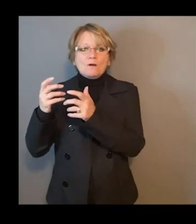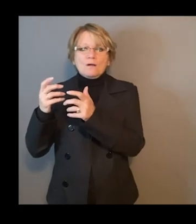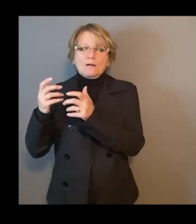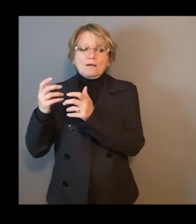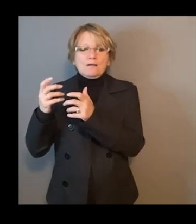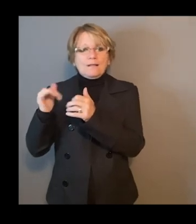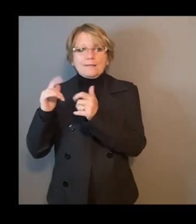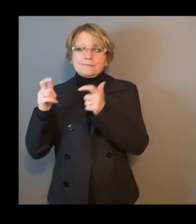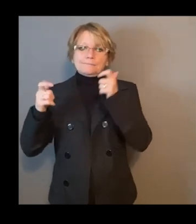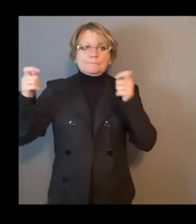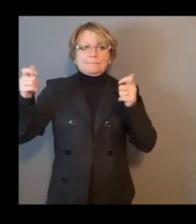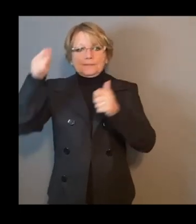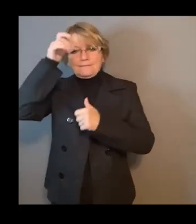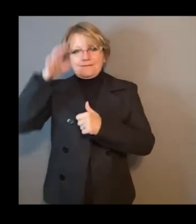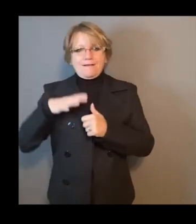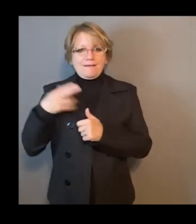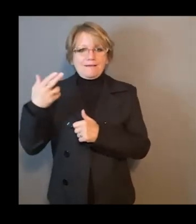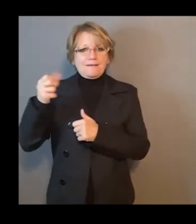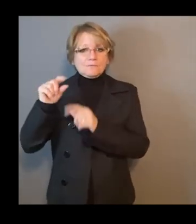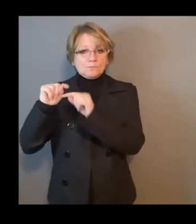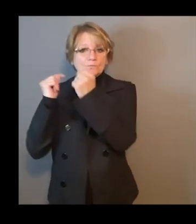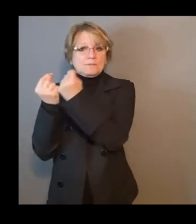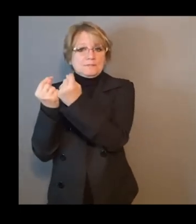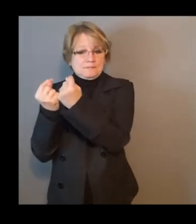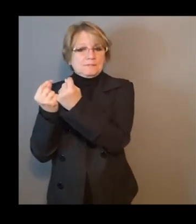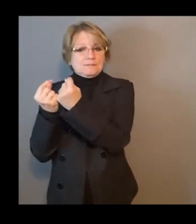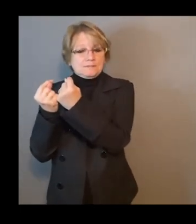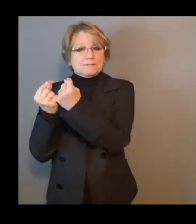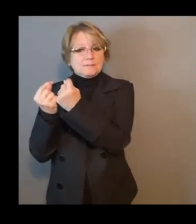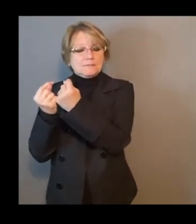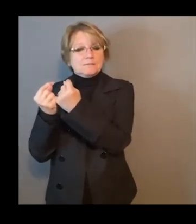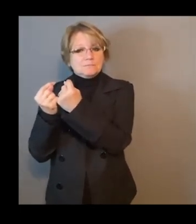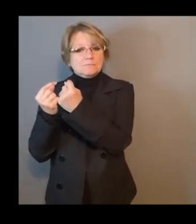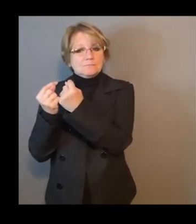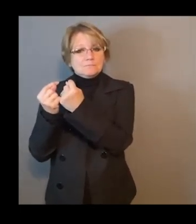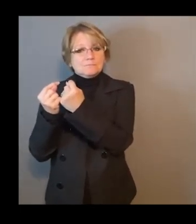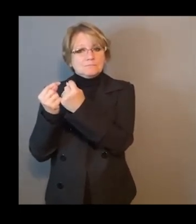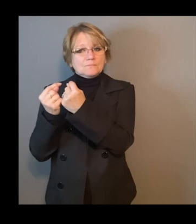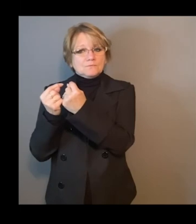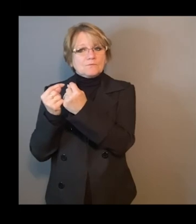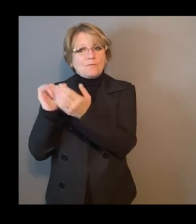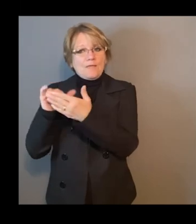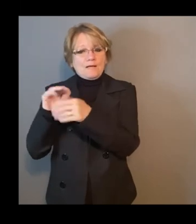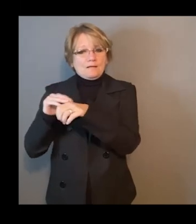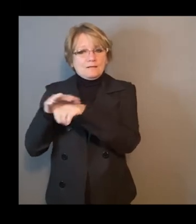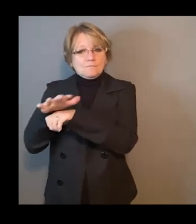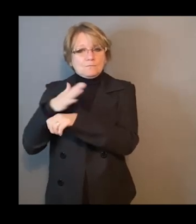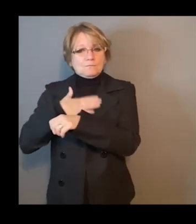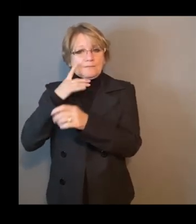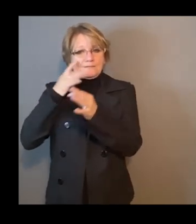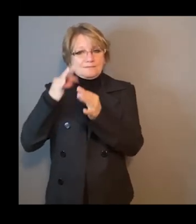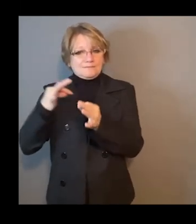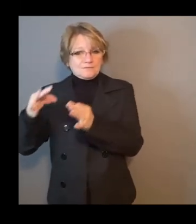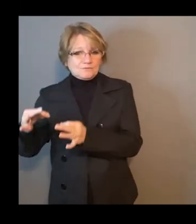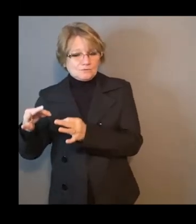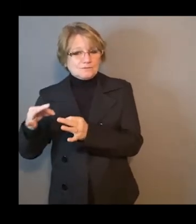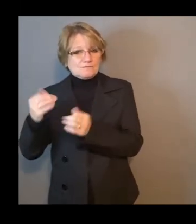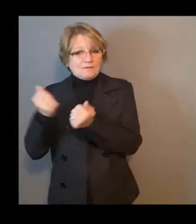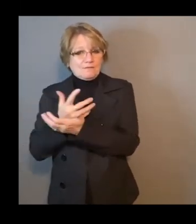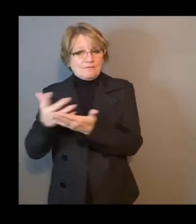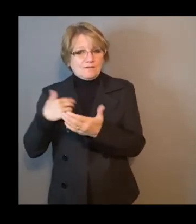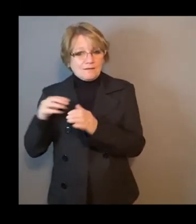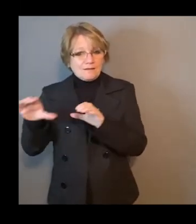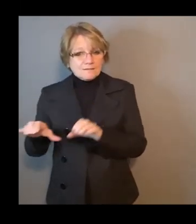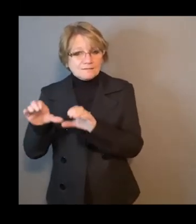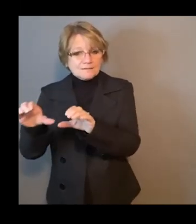that mindset of being like a big guy on the high school team, you know, that played into a lot of like my personal decisions and like everything